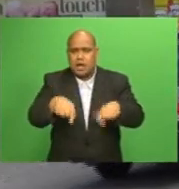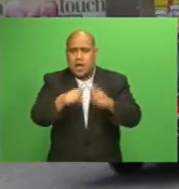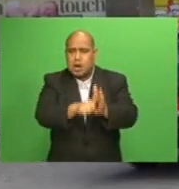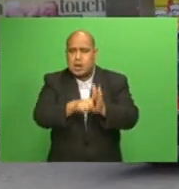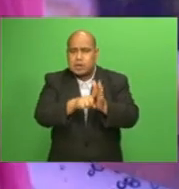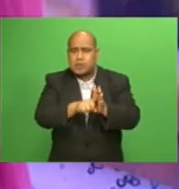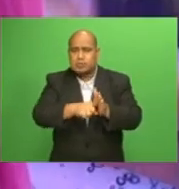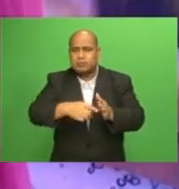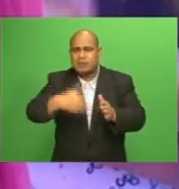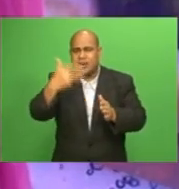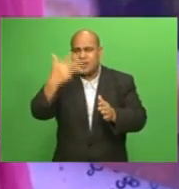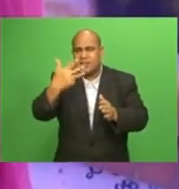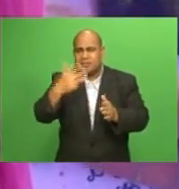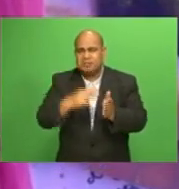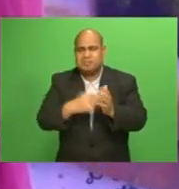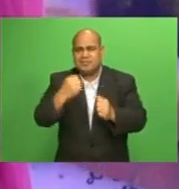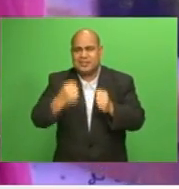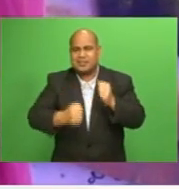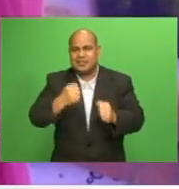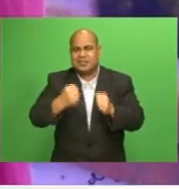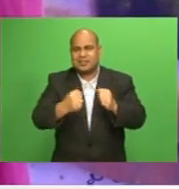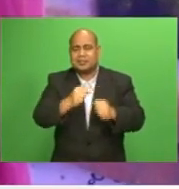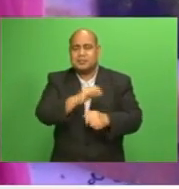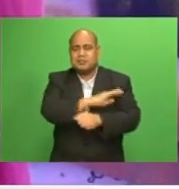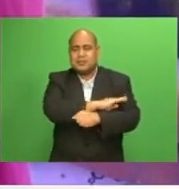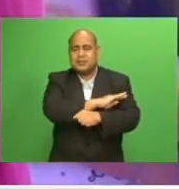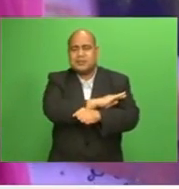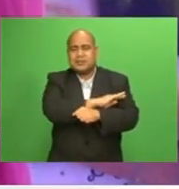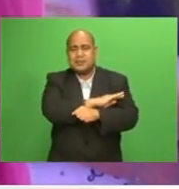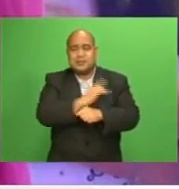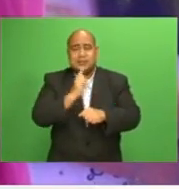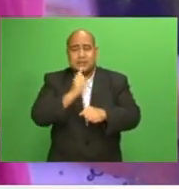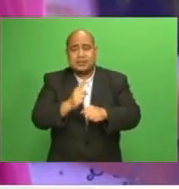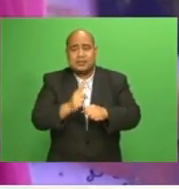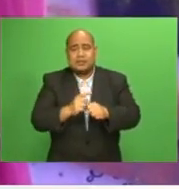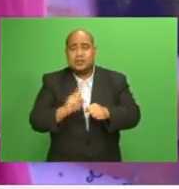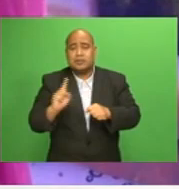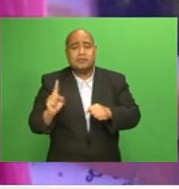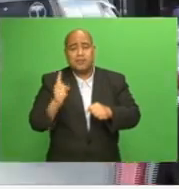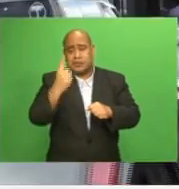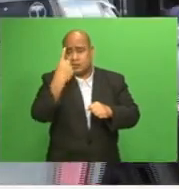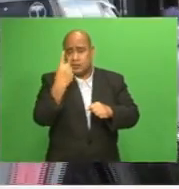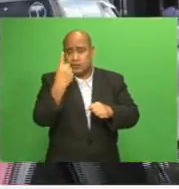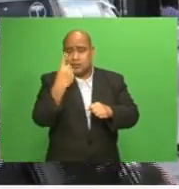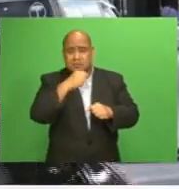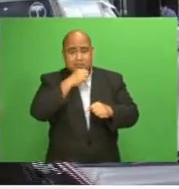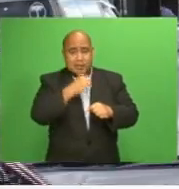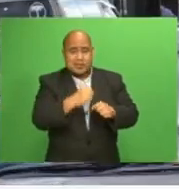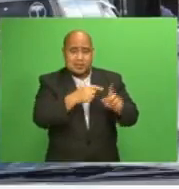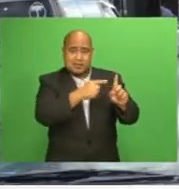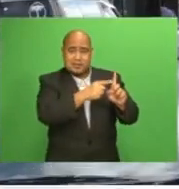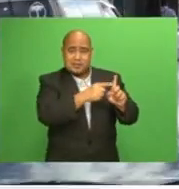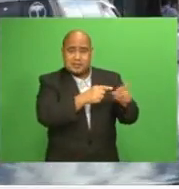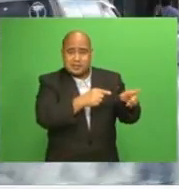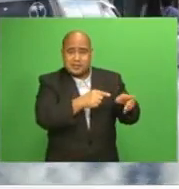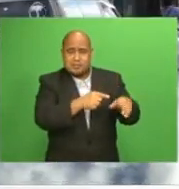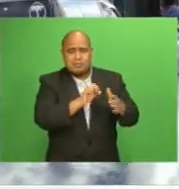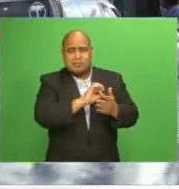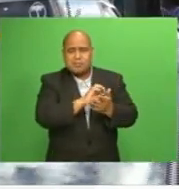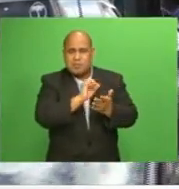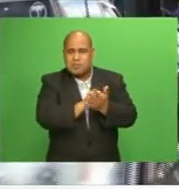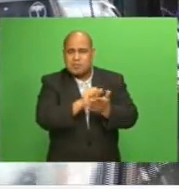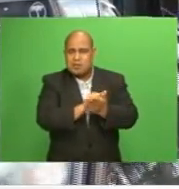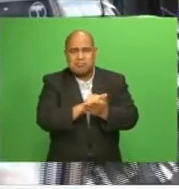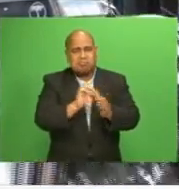And Prime Minister Vorengem Bainimarama today says if the first patient had not acted decisively then, Lautoka could all